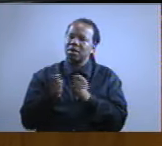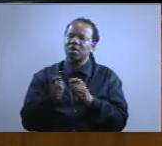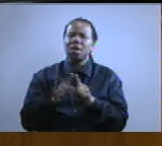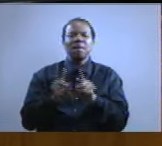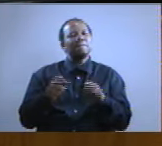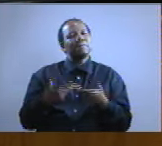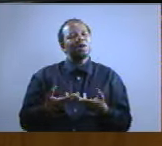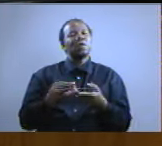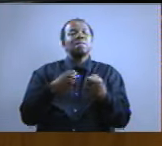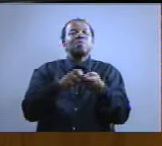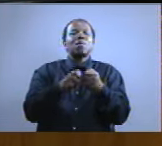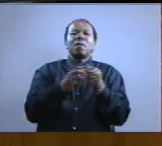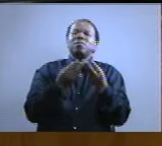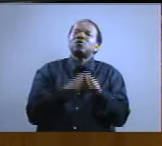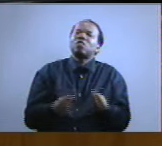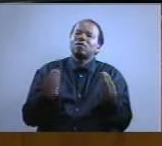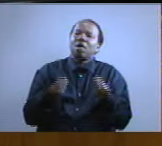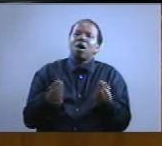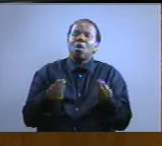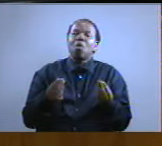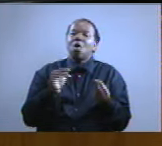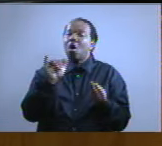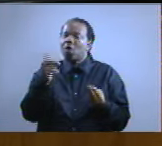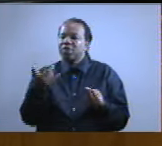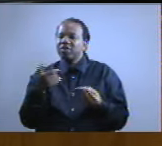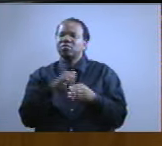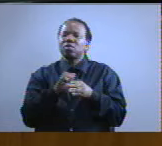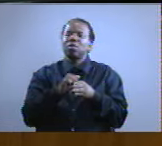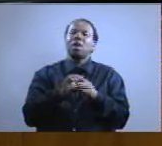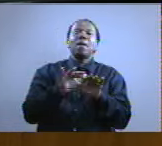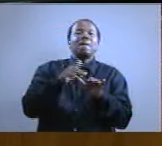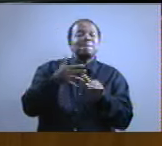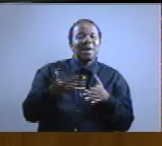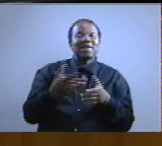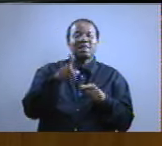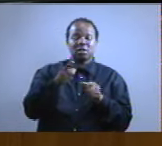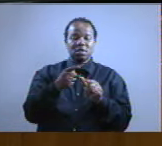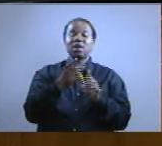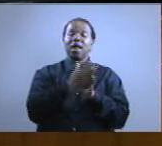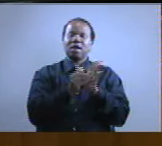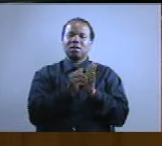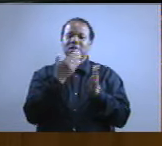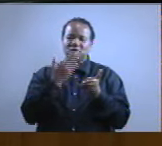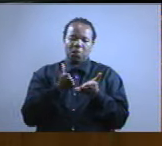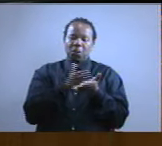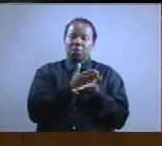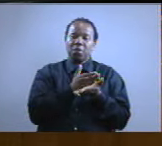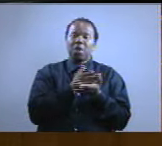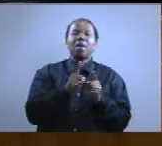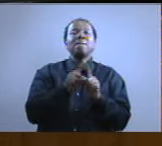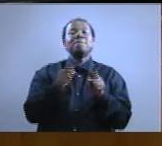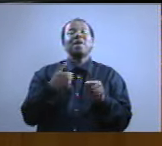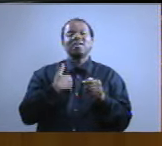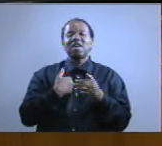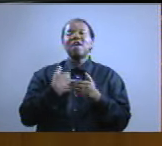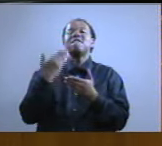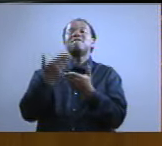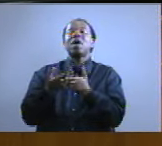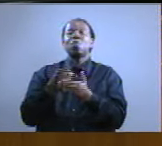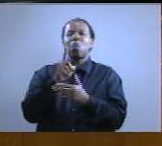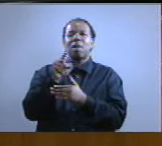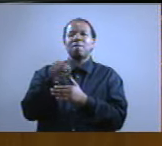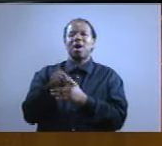important provisions addressing these practical issues have been removed from the current Act. Under this bill, maximum fines will start at